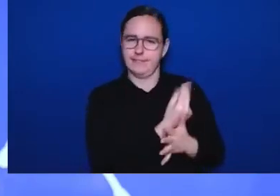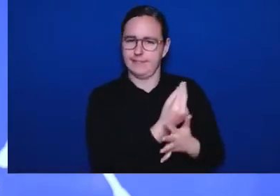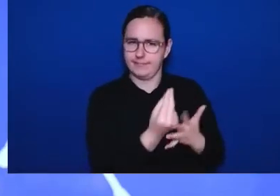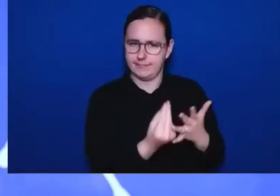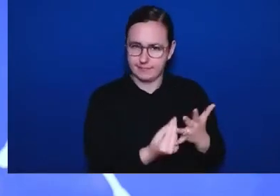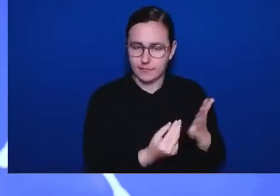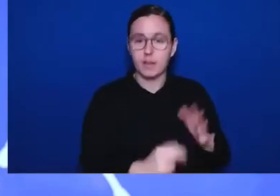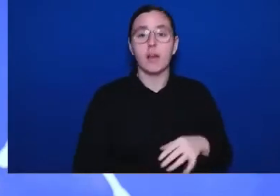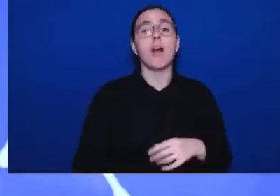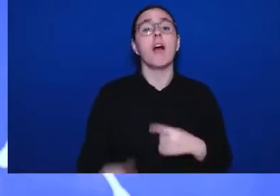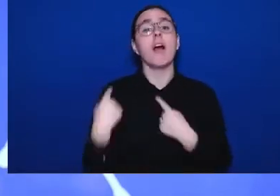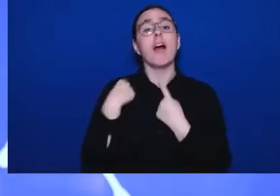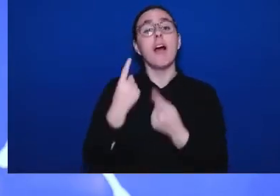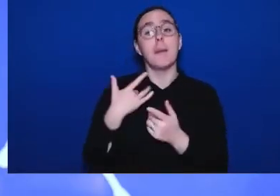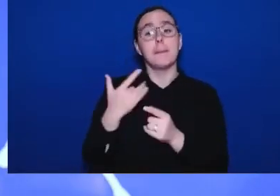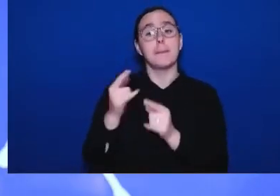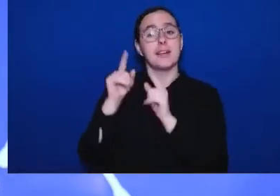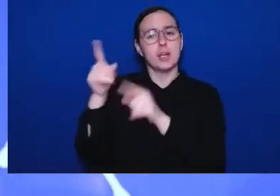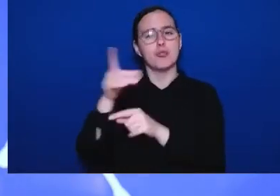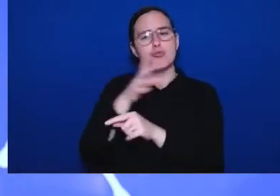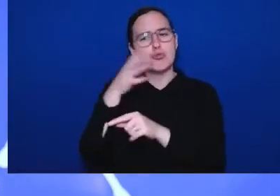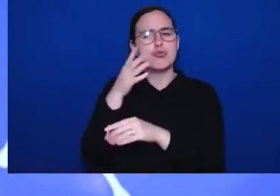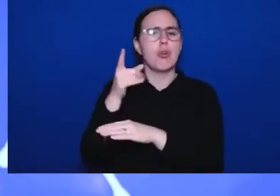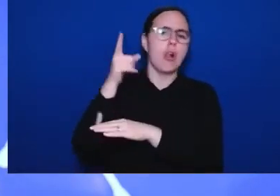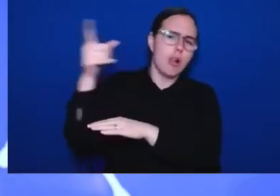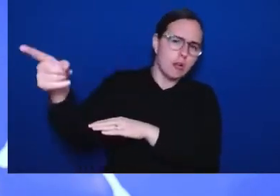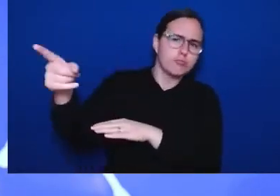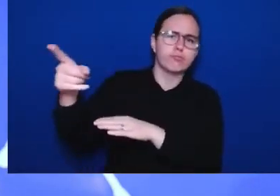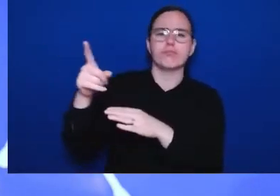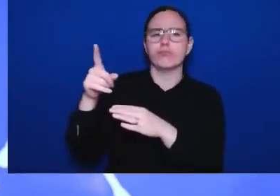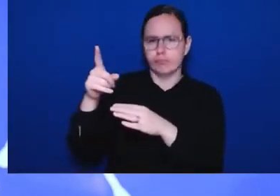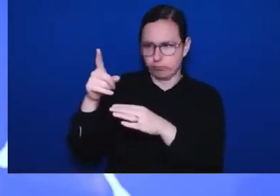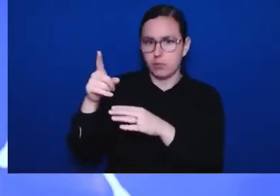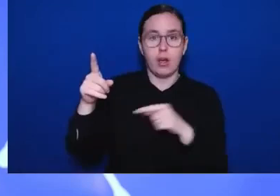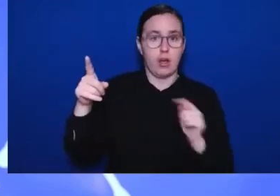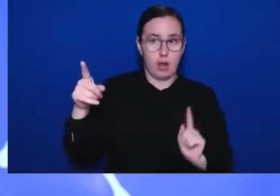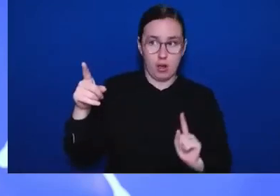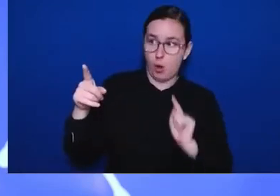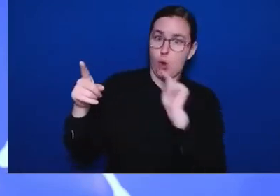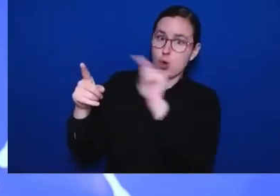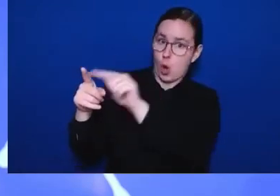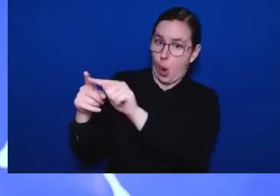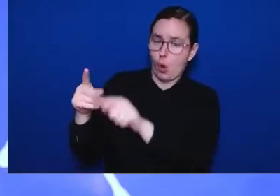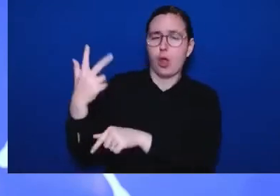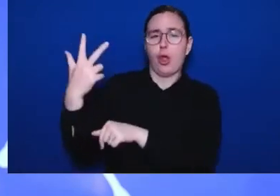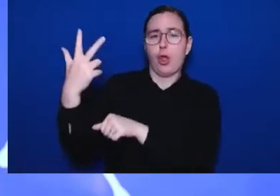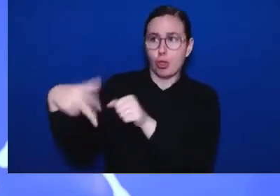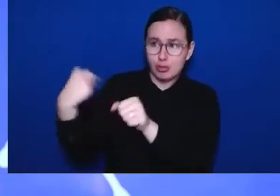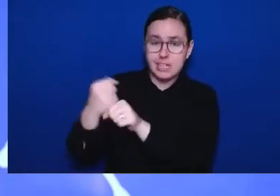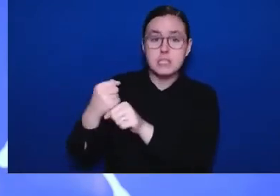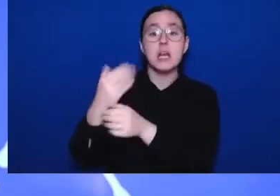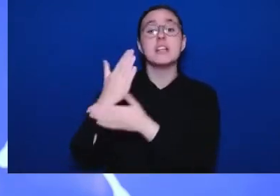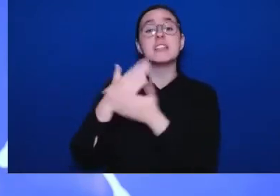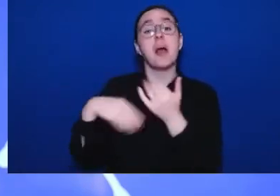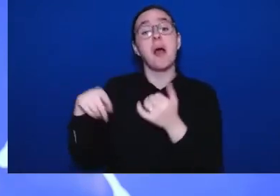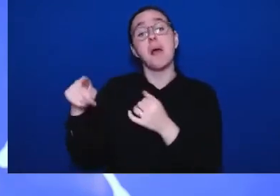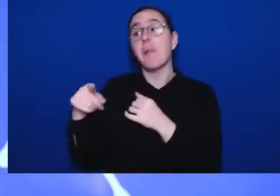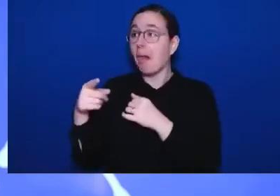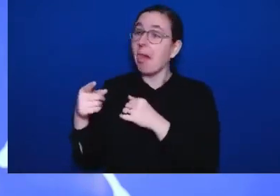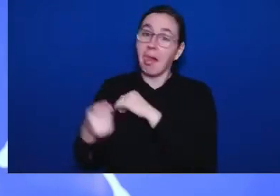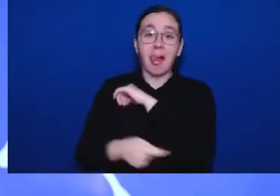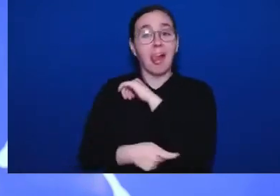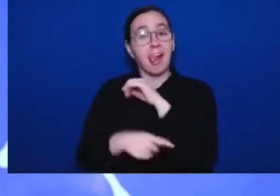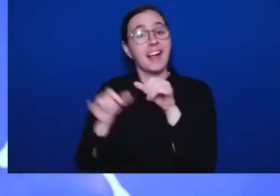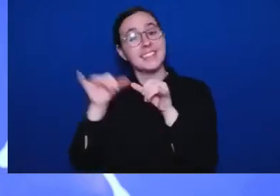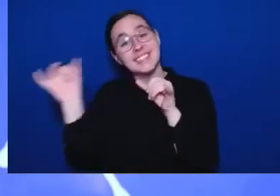them stay in those communities, but they stay in those communities for 3 years, right? And against that, a return of service for being part of the program. And then